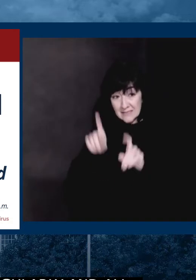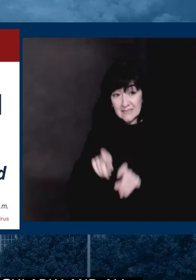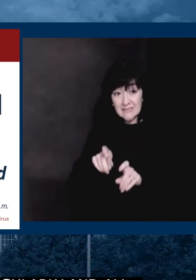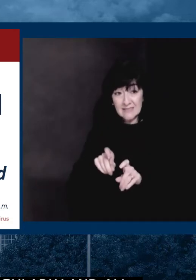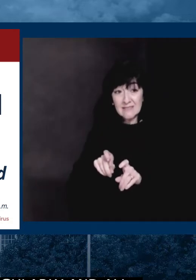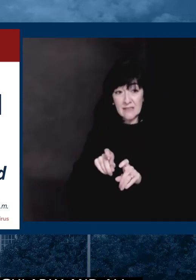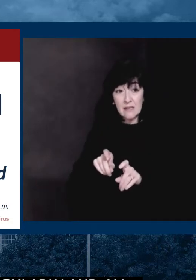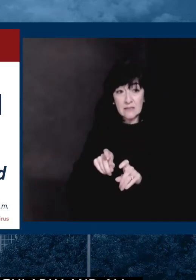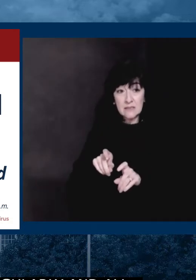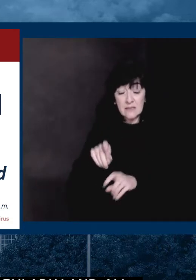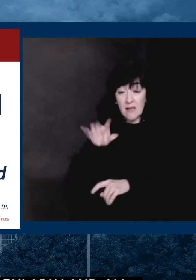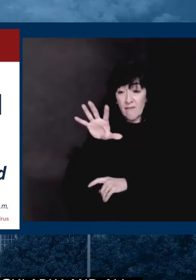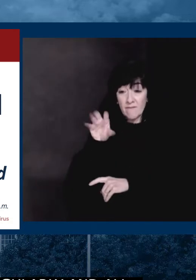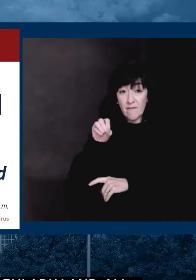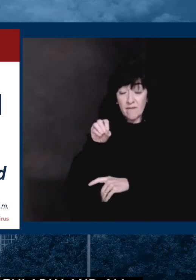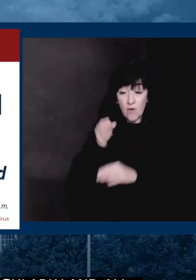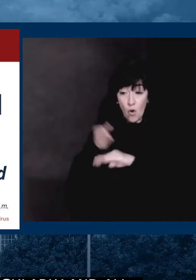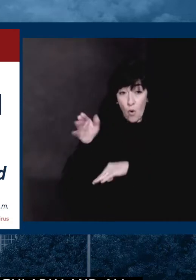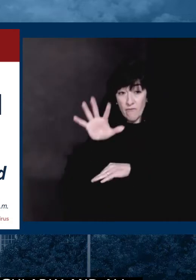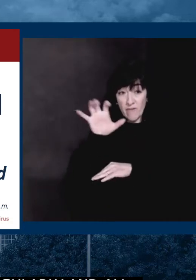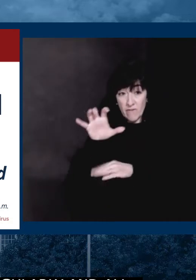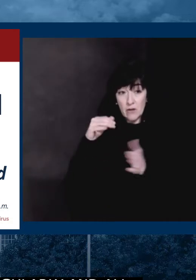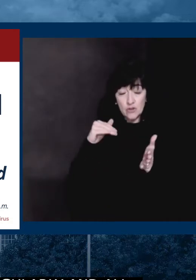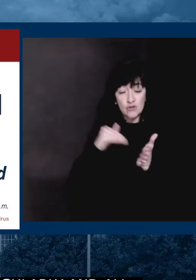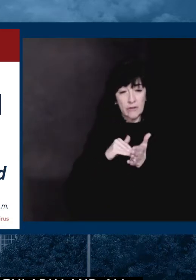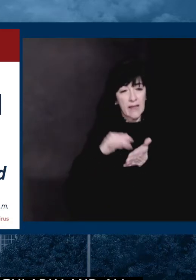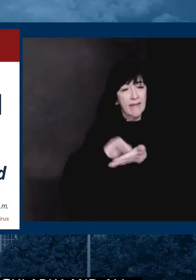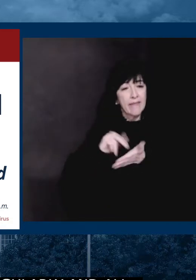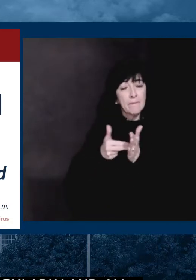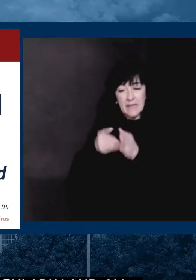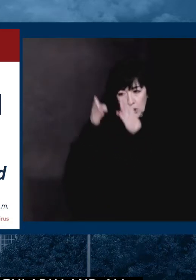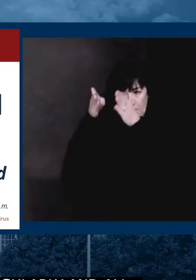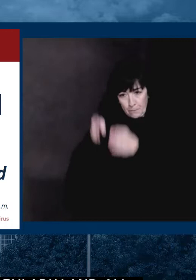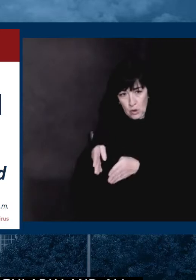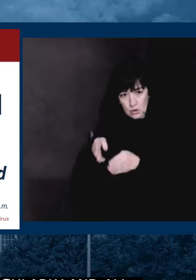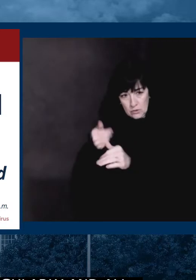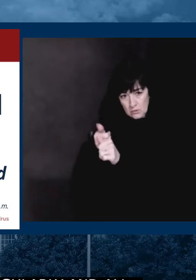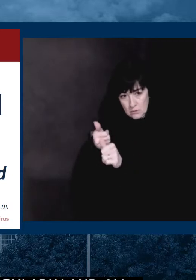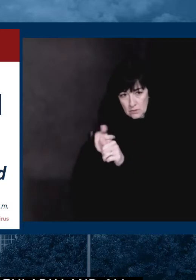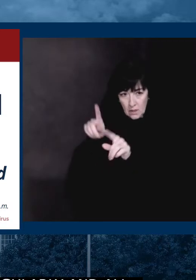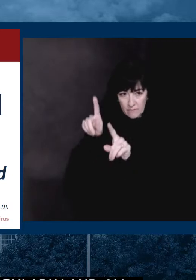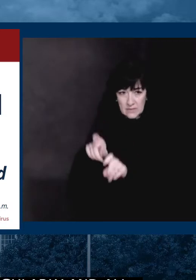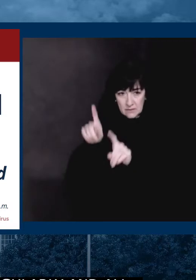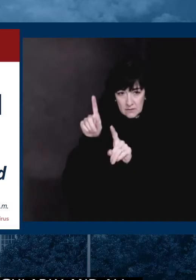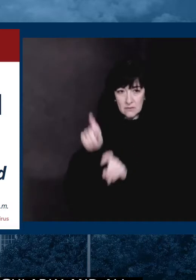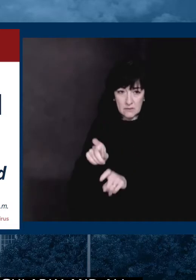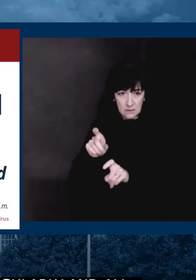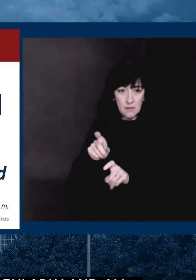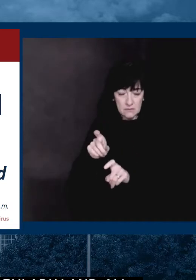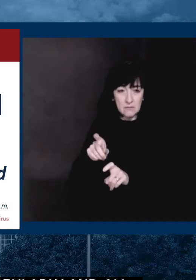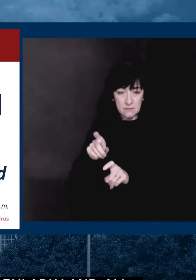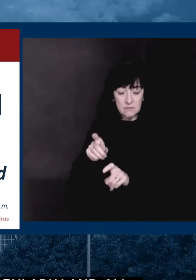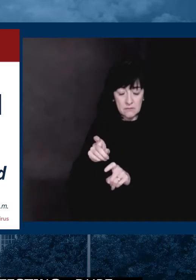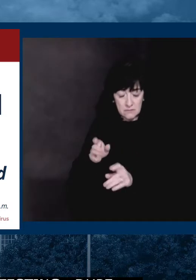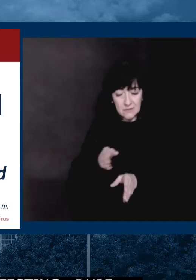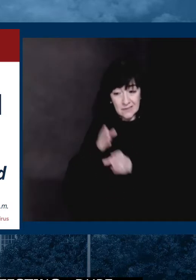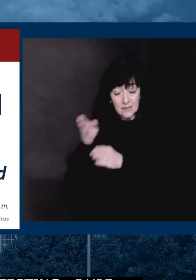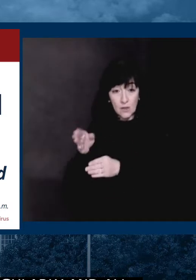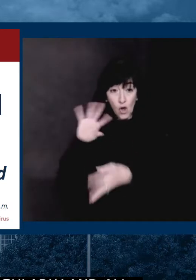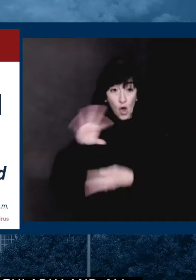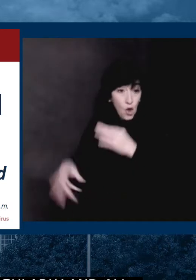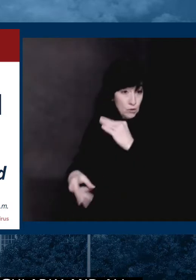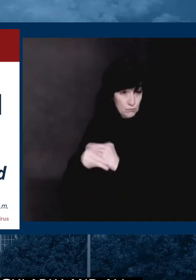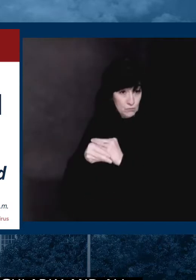non-duplicative over 500,000. And so still really big numbers there. And I know you continue through the month of December. I think you've reached